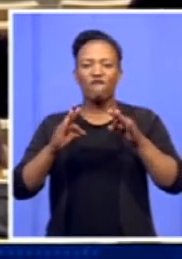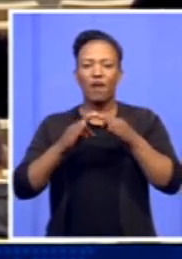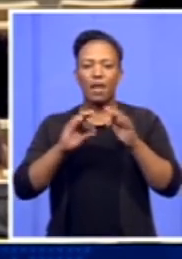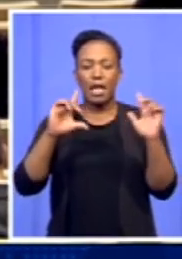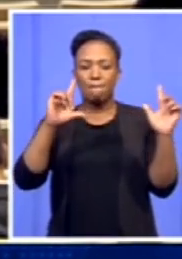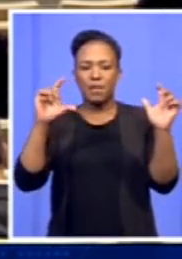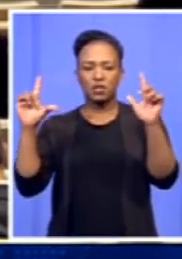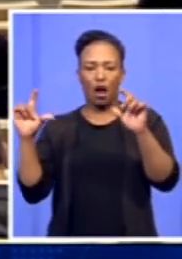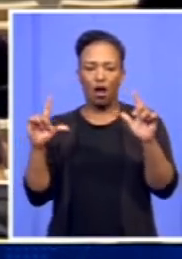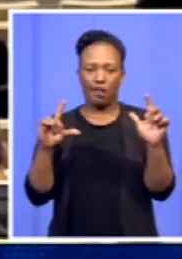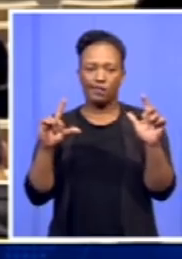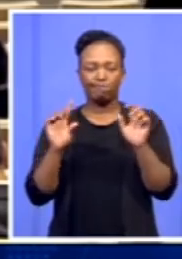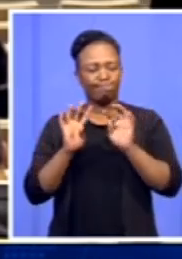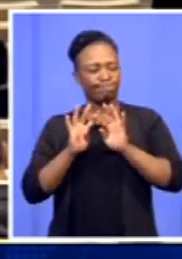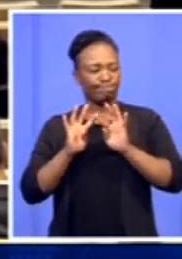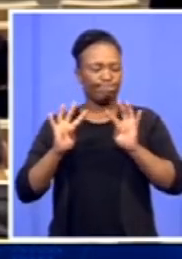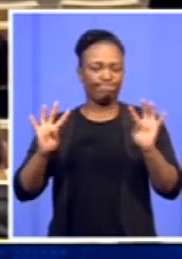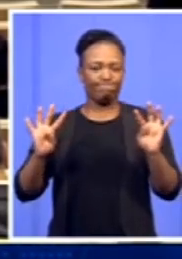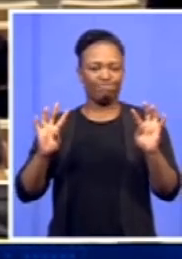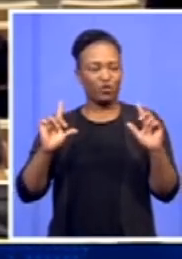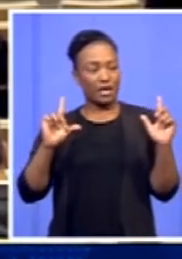to celebrate the occasion.